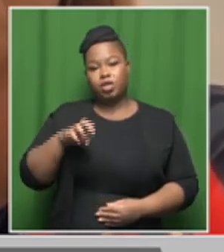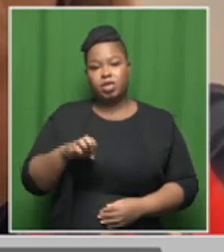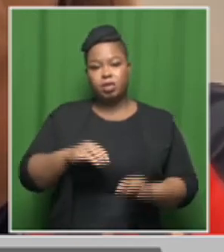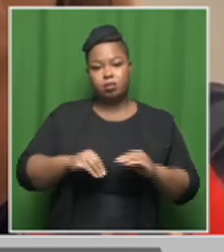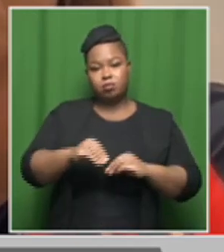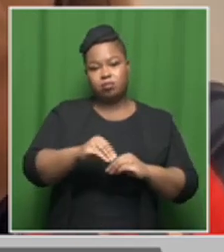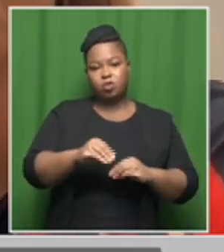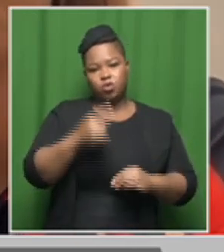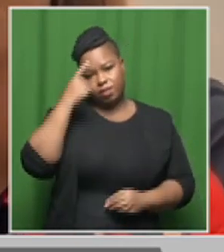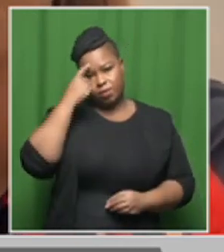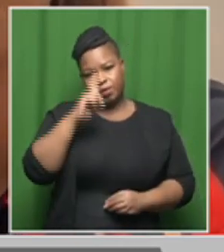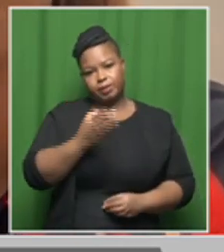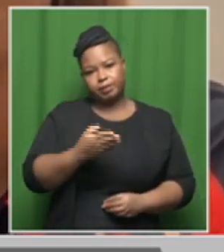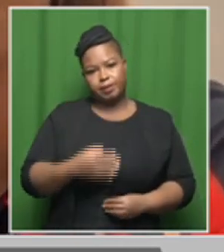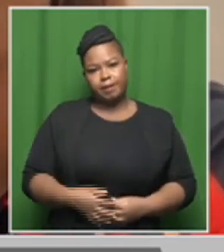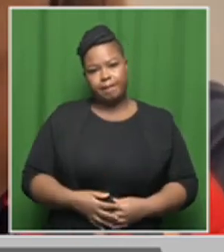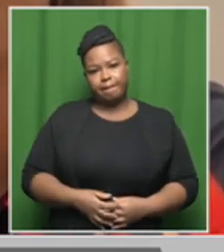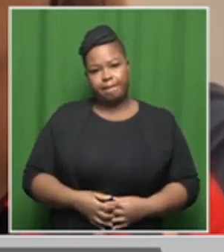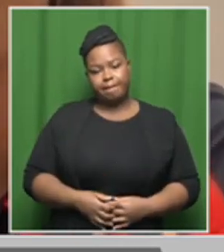thoughts on that?